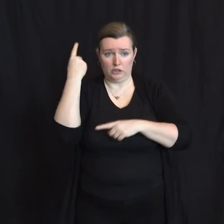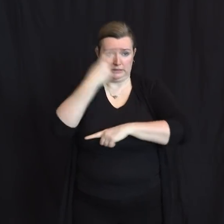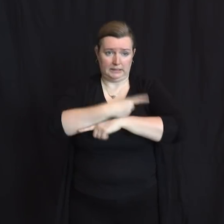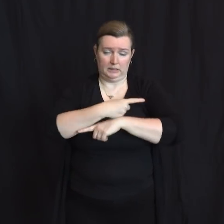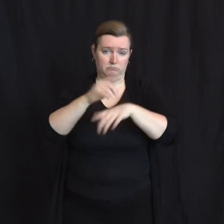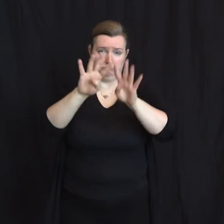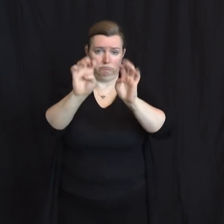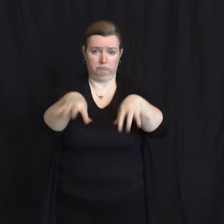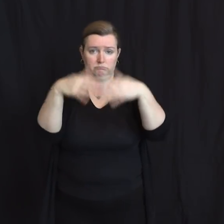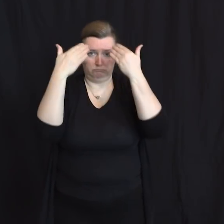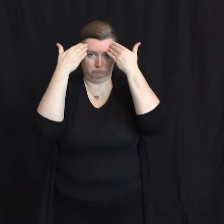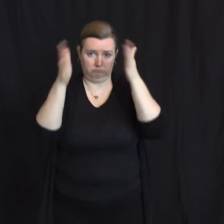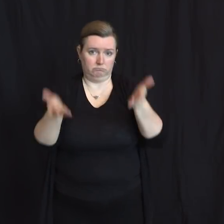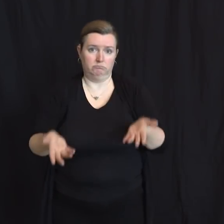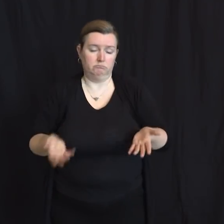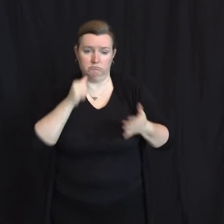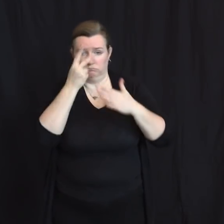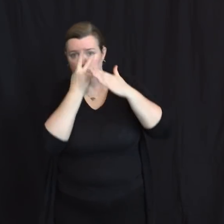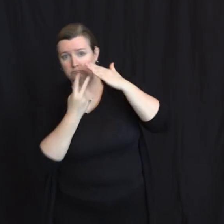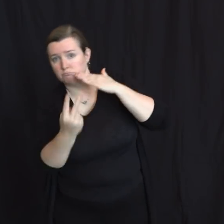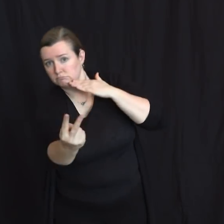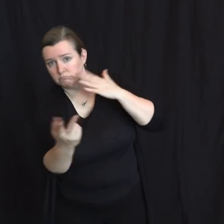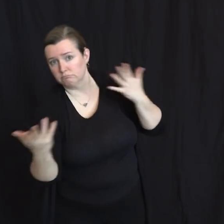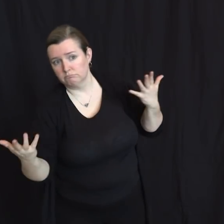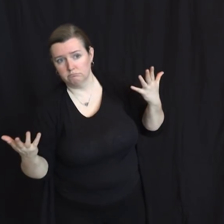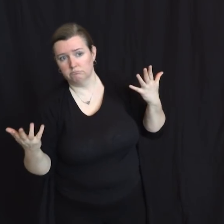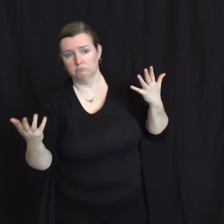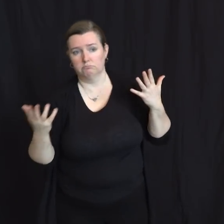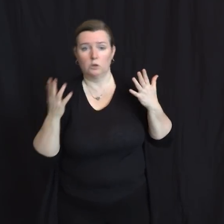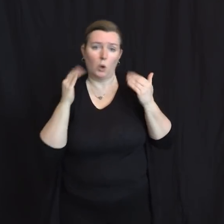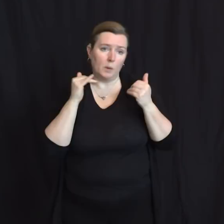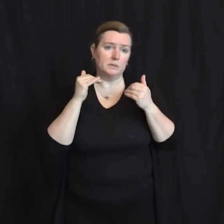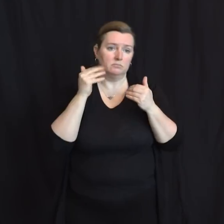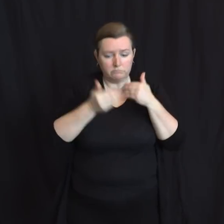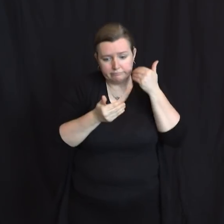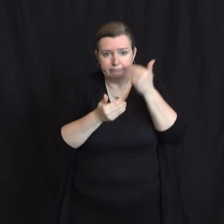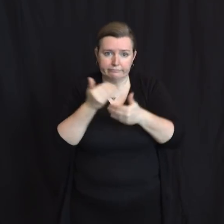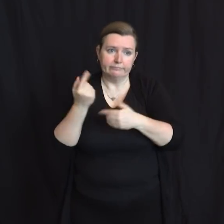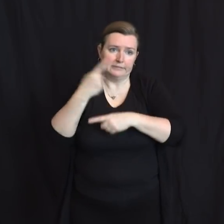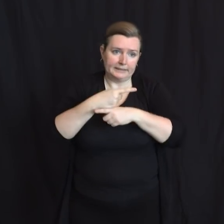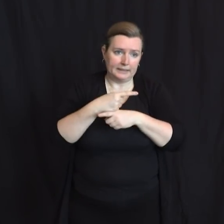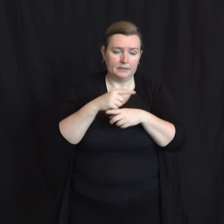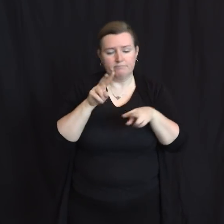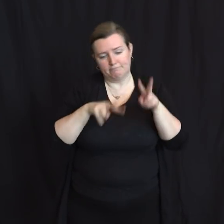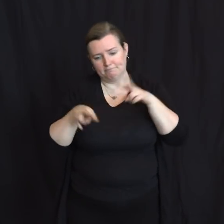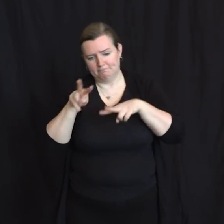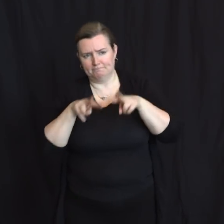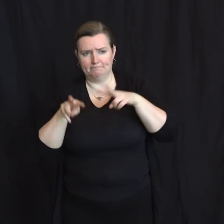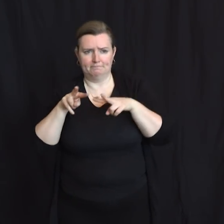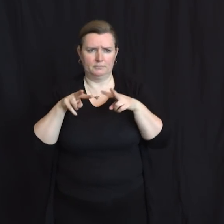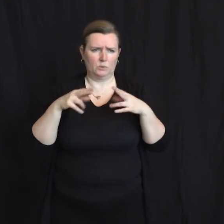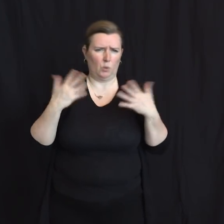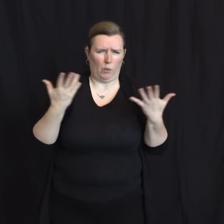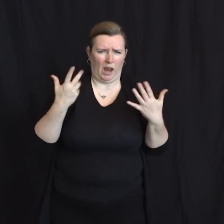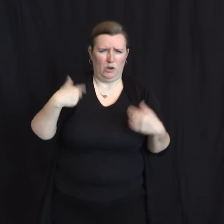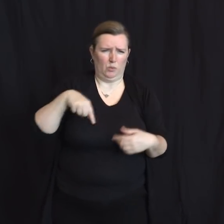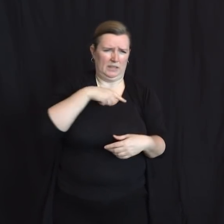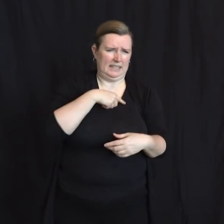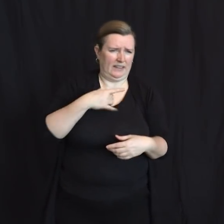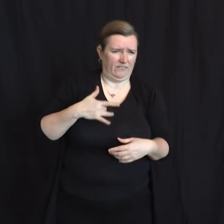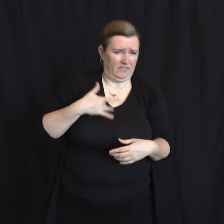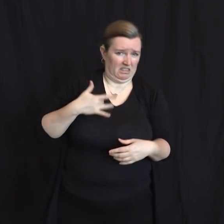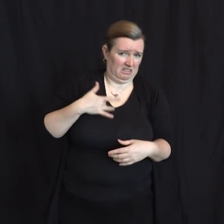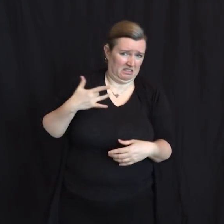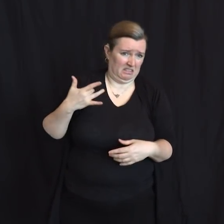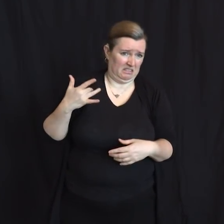still going to, I hope within the next couple of days, go through the broad parameters of what we think a reopening may look